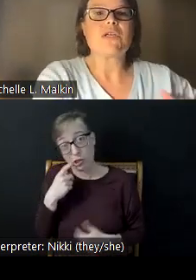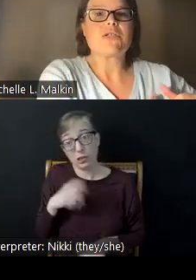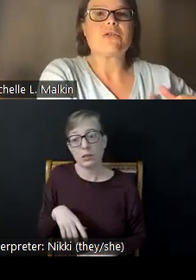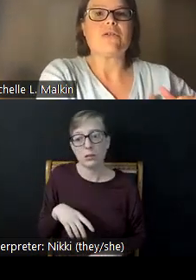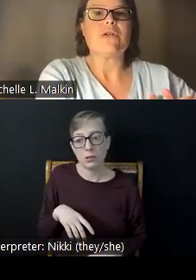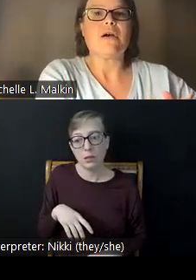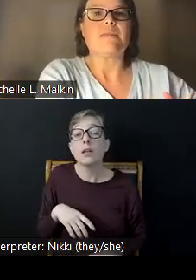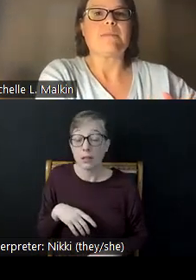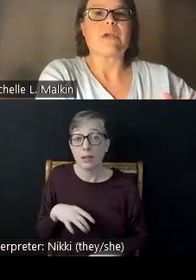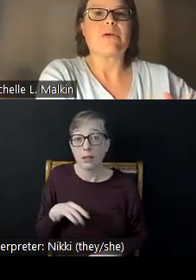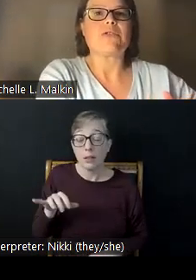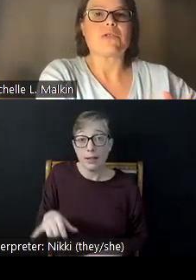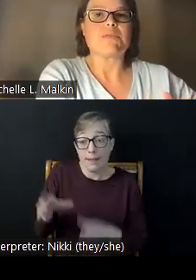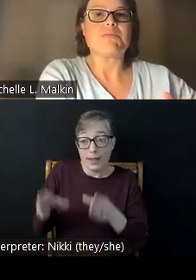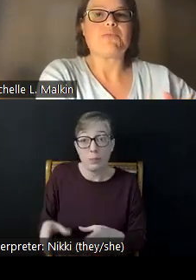of traditional